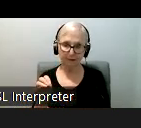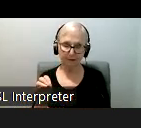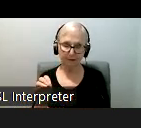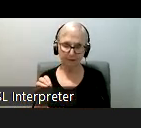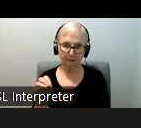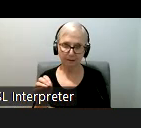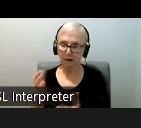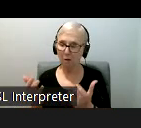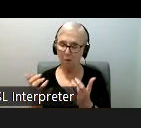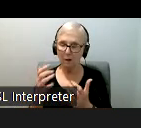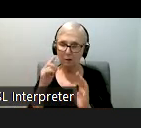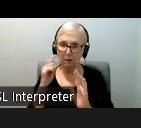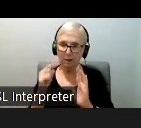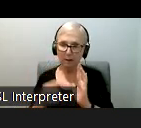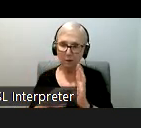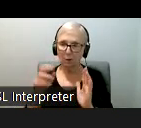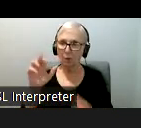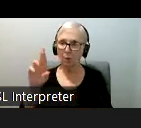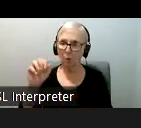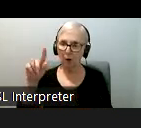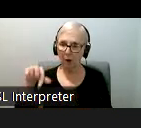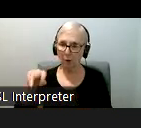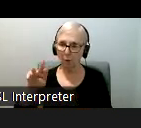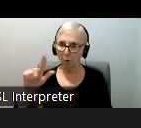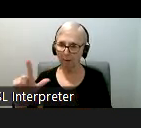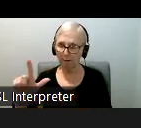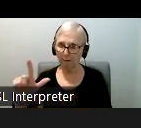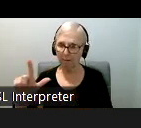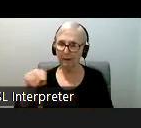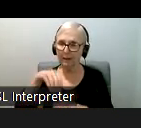I just want to acknowledge Raquel right quick in the chat,